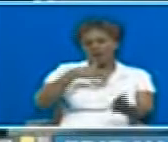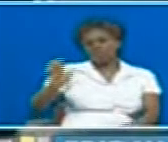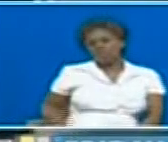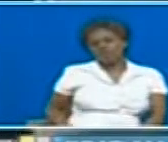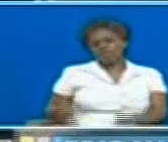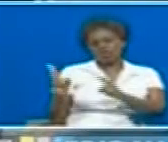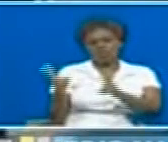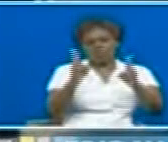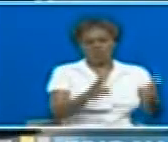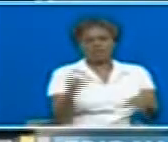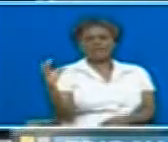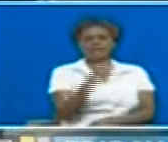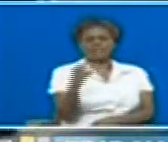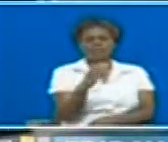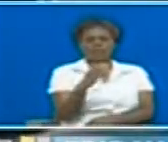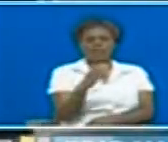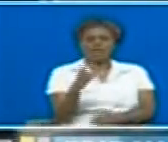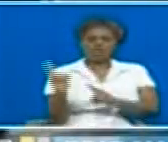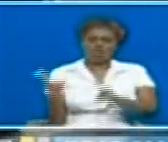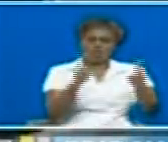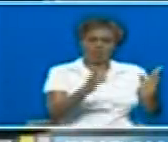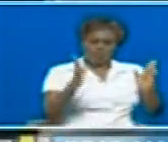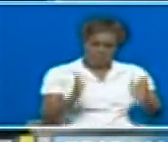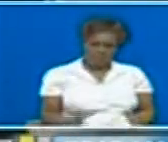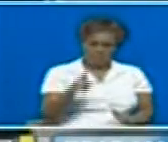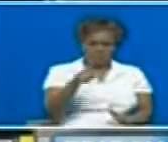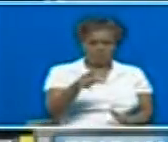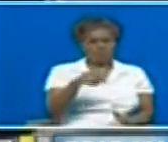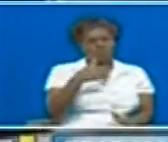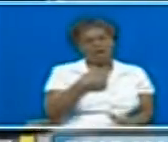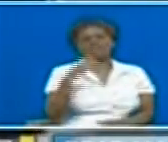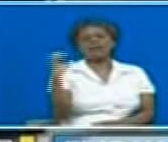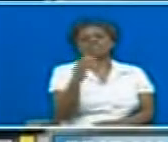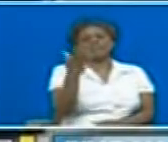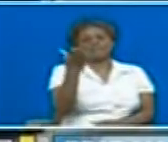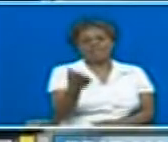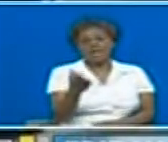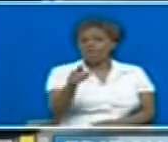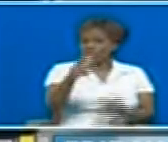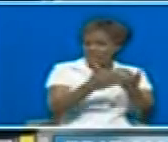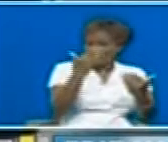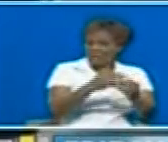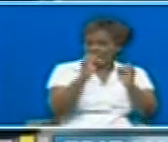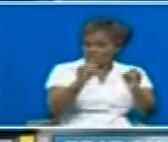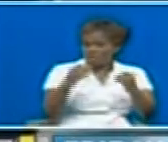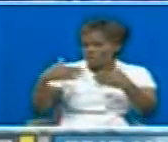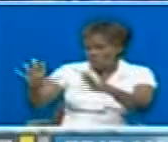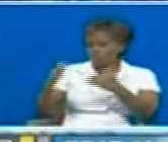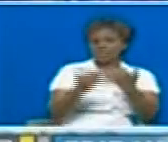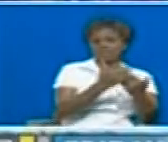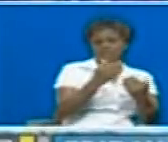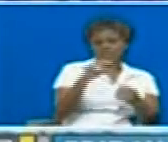mwananchi wa kawaida. Ukiangalia mwananchi wa kawaida pia wewe pia unabaki na customer wako. Usipomwangalia unapoteza customer